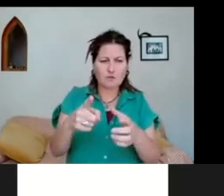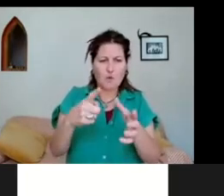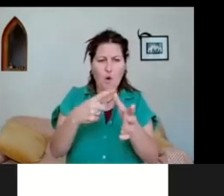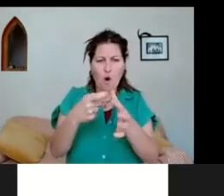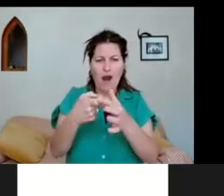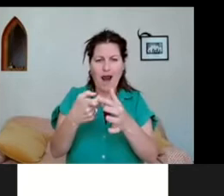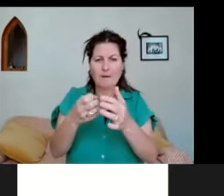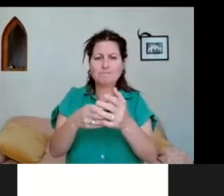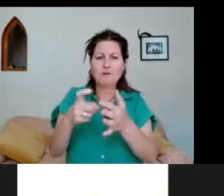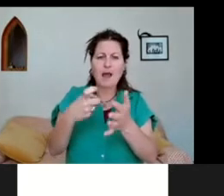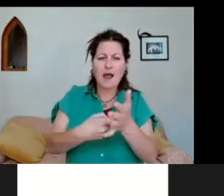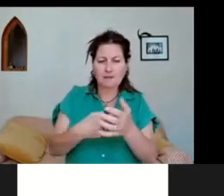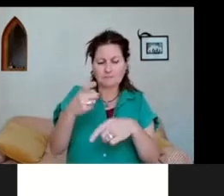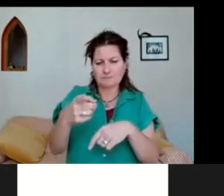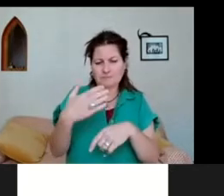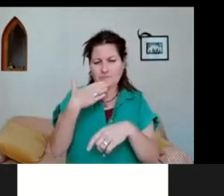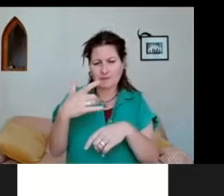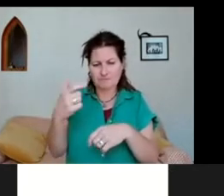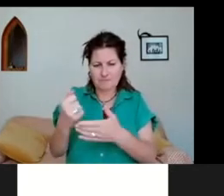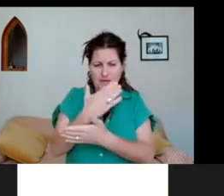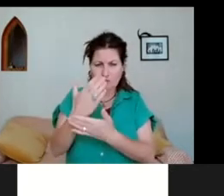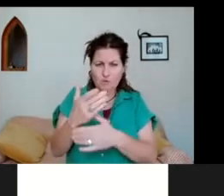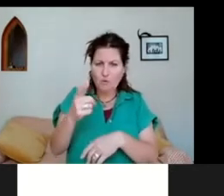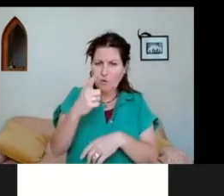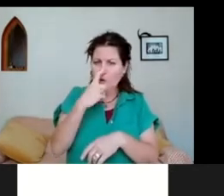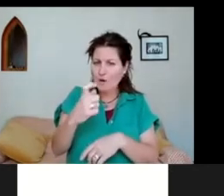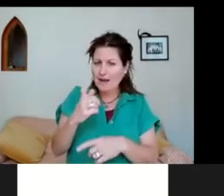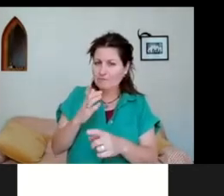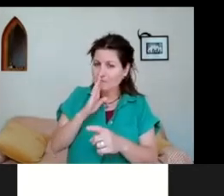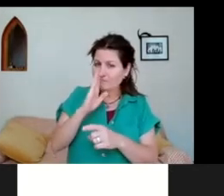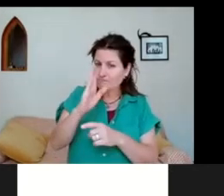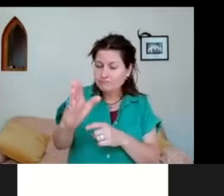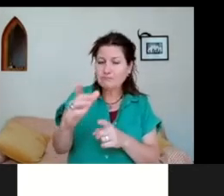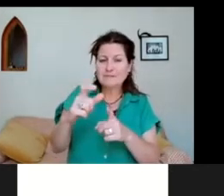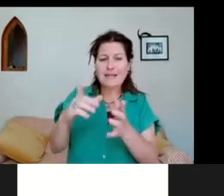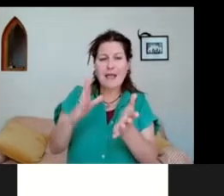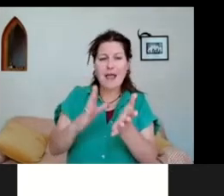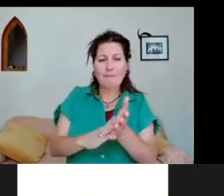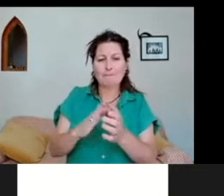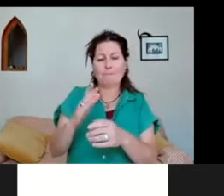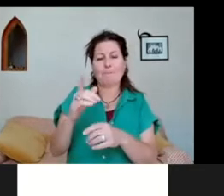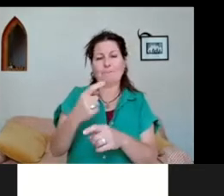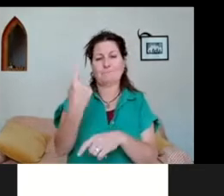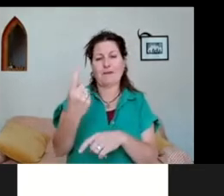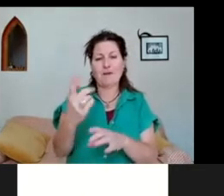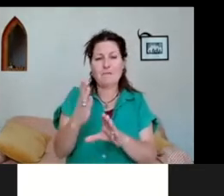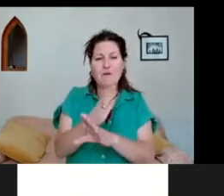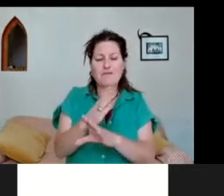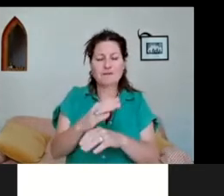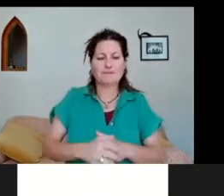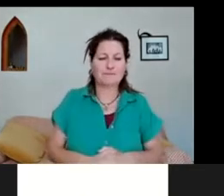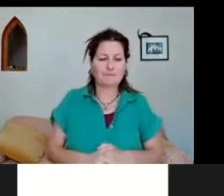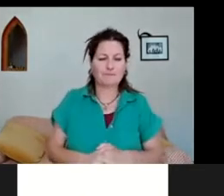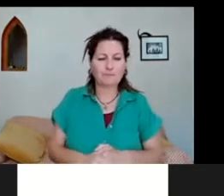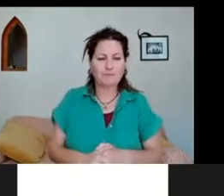questions. So feel free to directly message him in private. And a bit